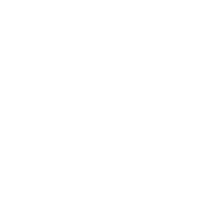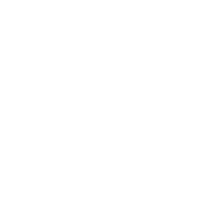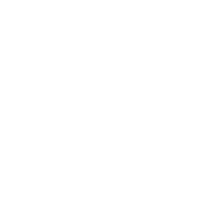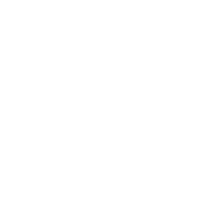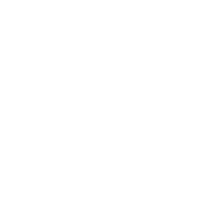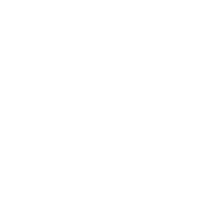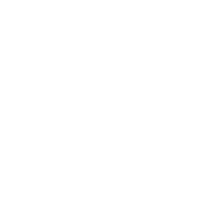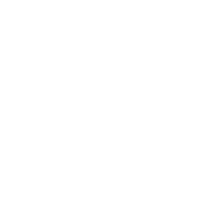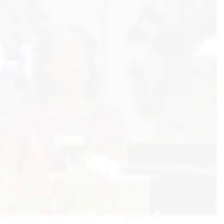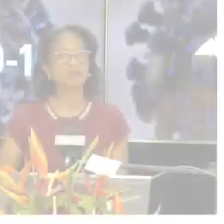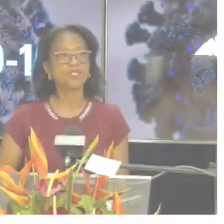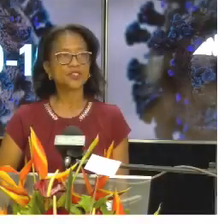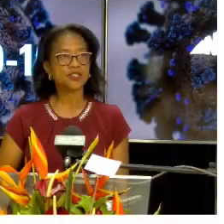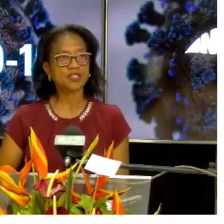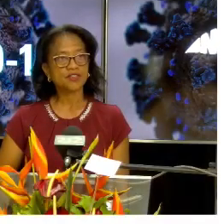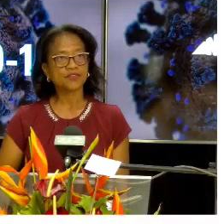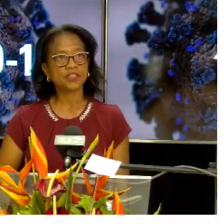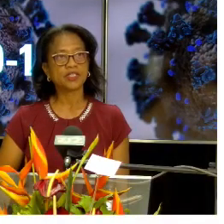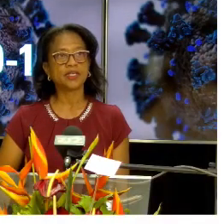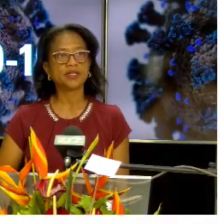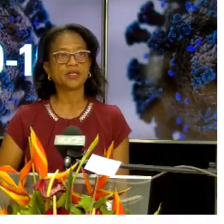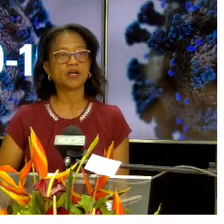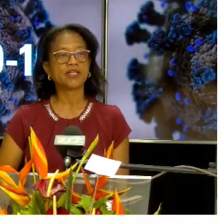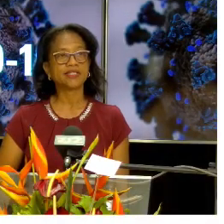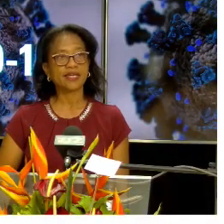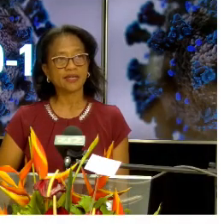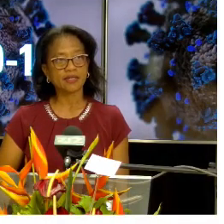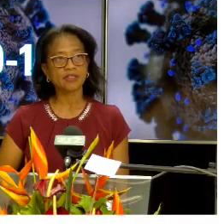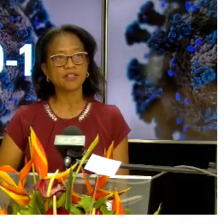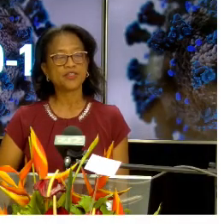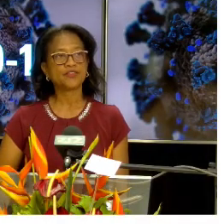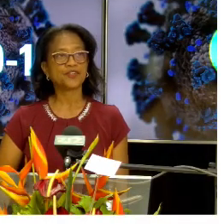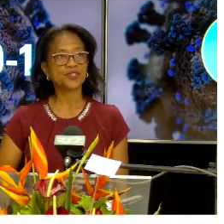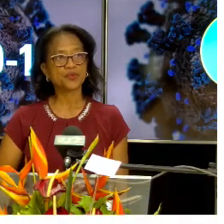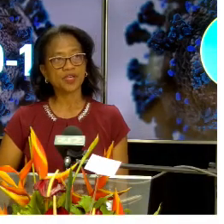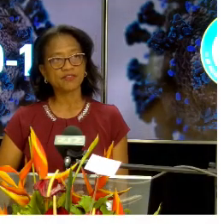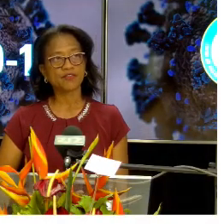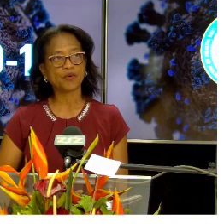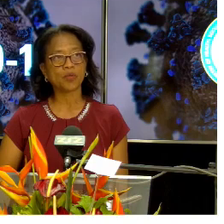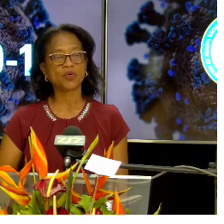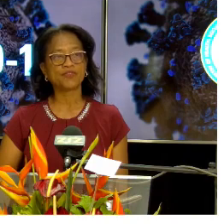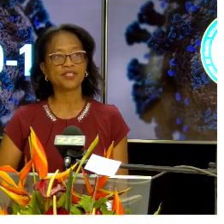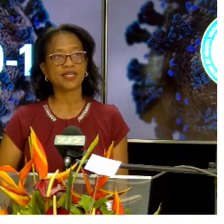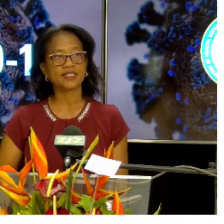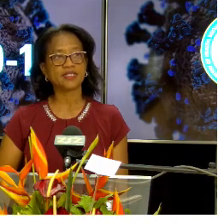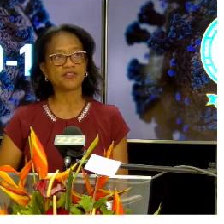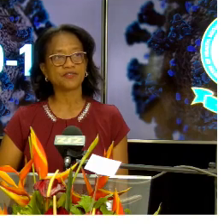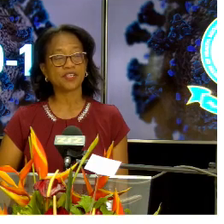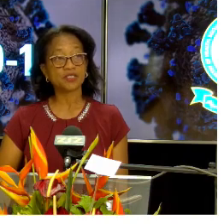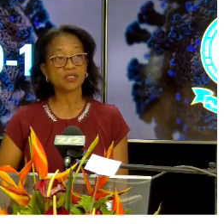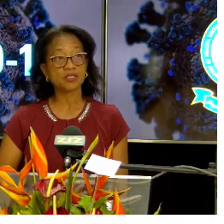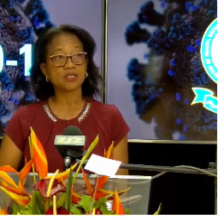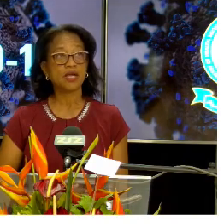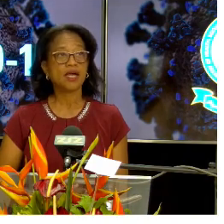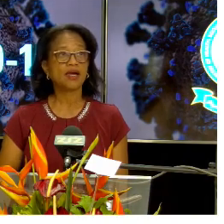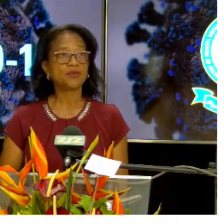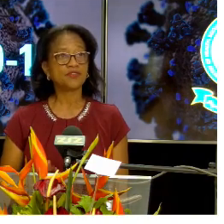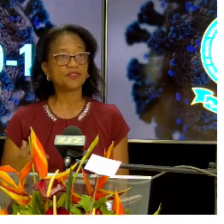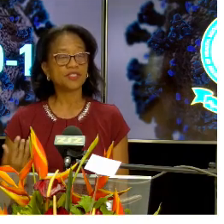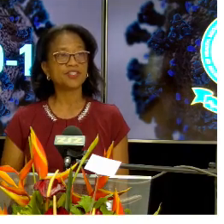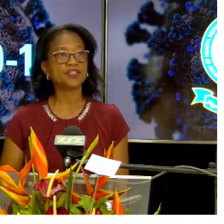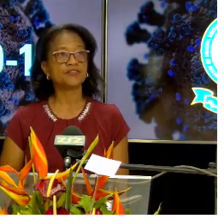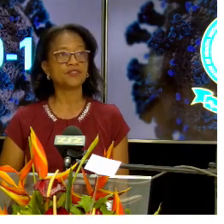All right, so we have been successful in containing the first wave of our COVID-19 infections,